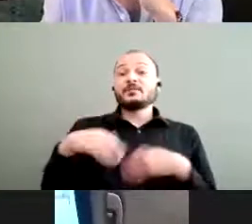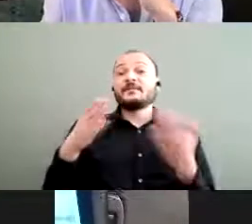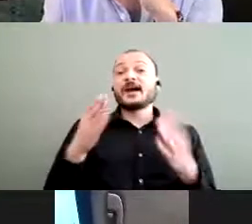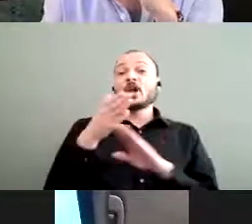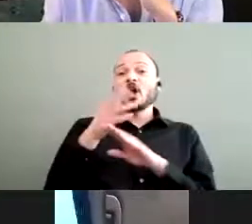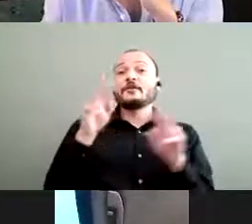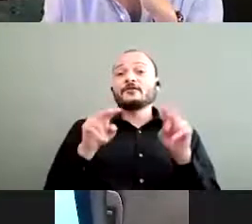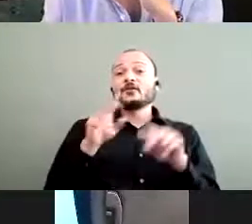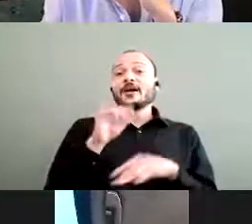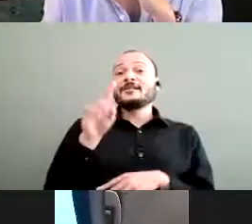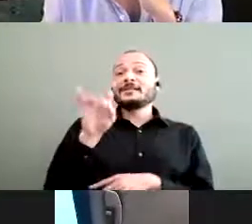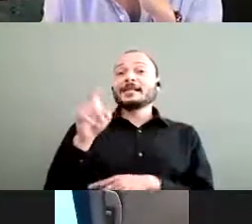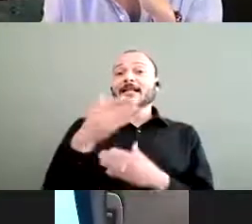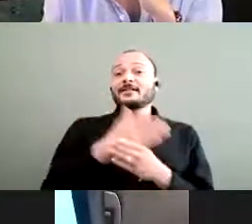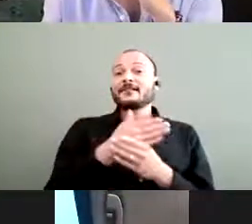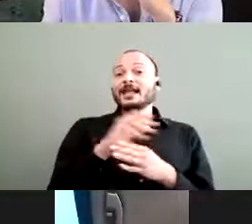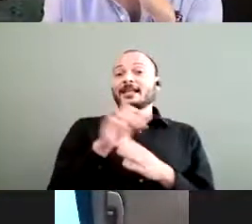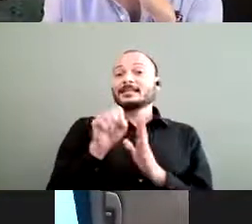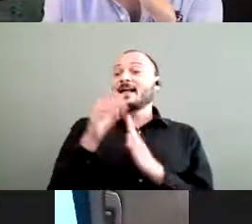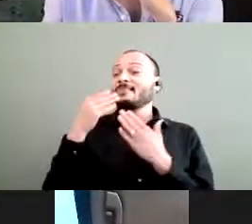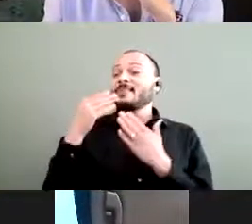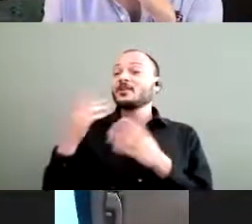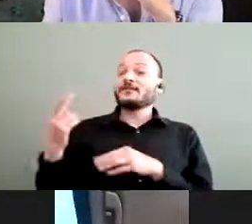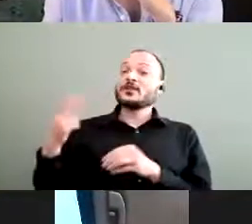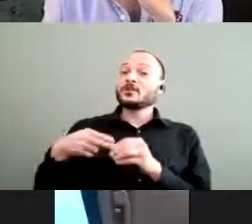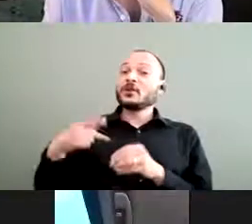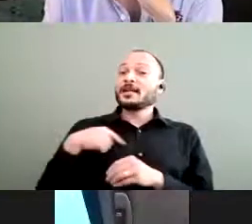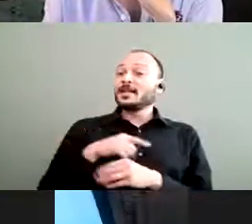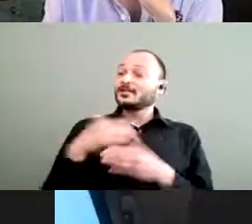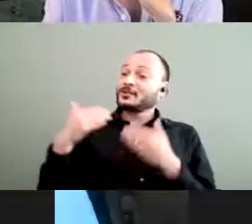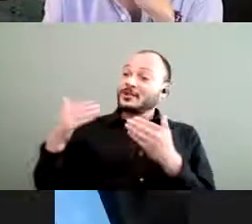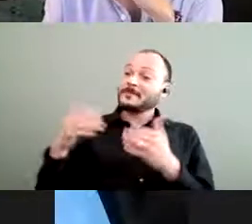season. So thank you so much, Crystal, for being with us. We'll let you take it away.